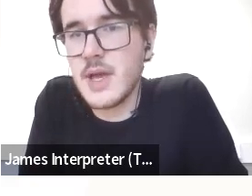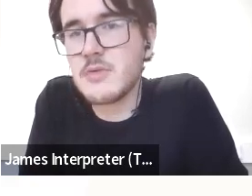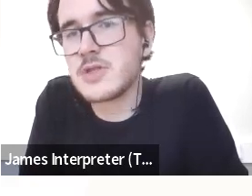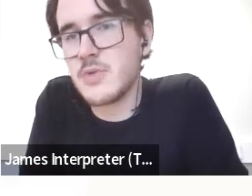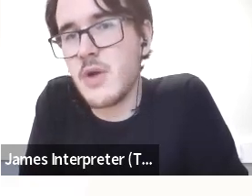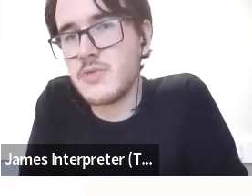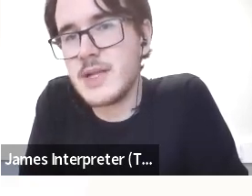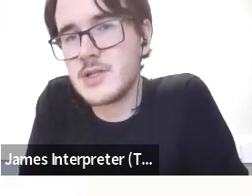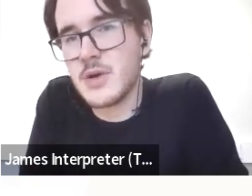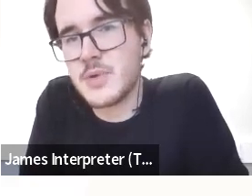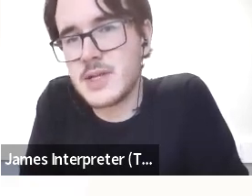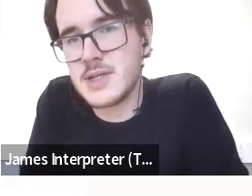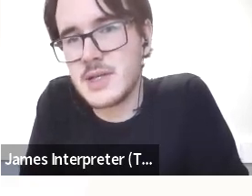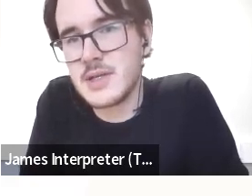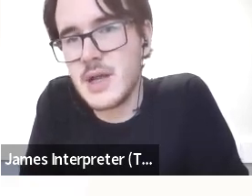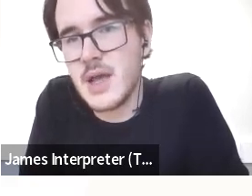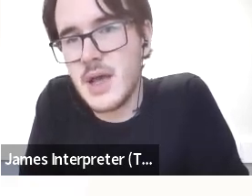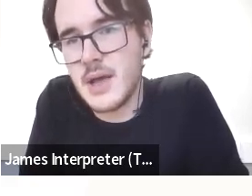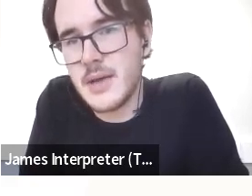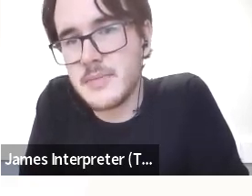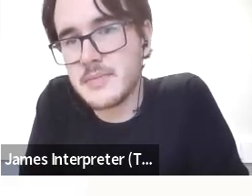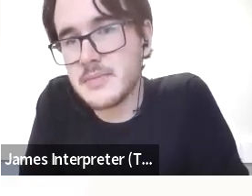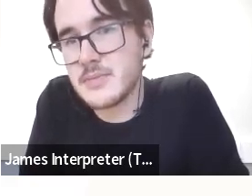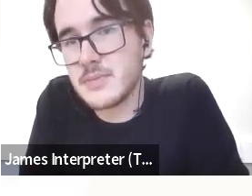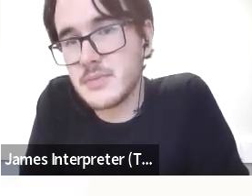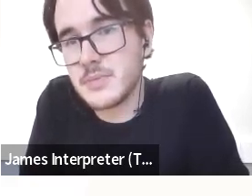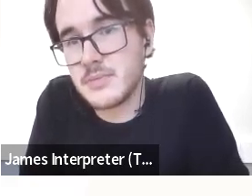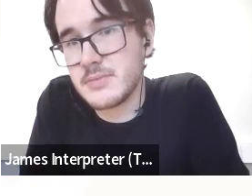So that was just a really short presentation.